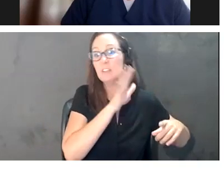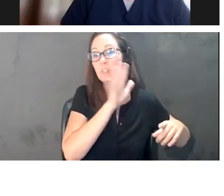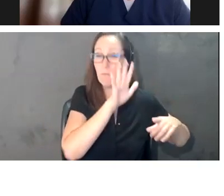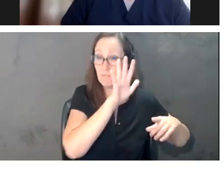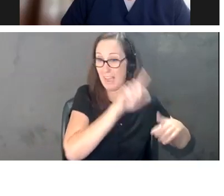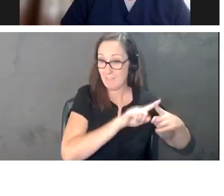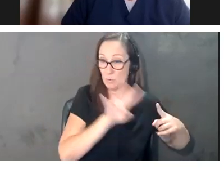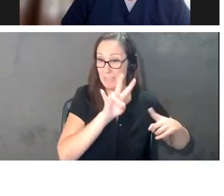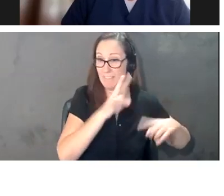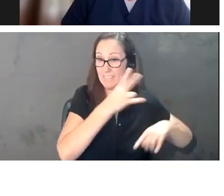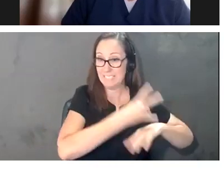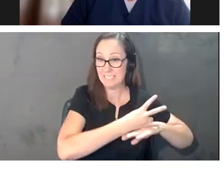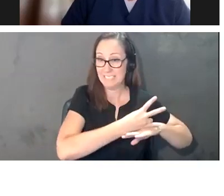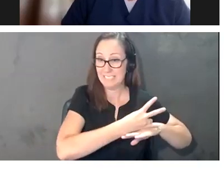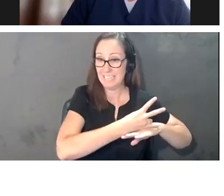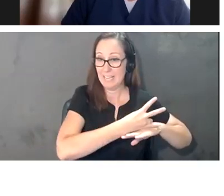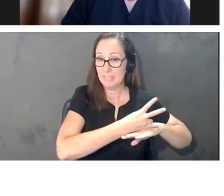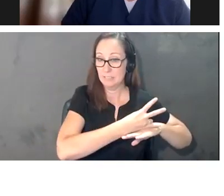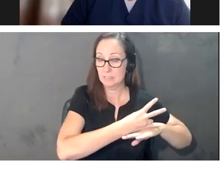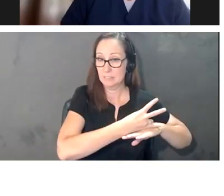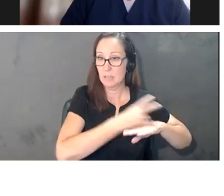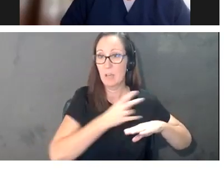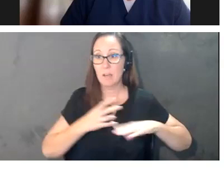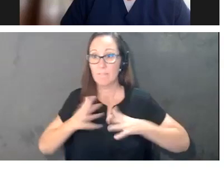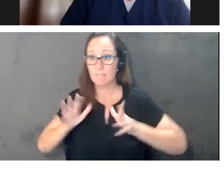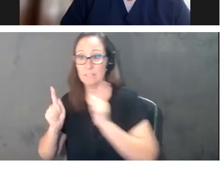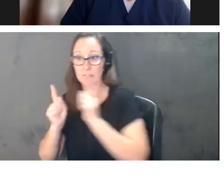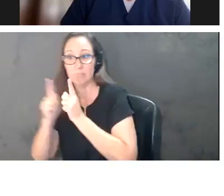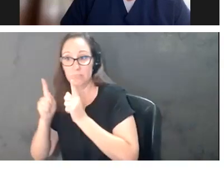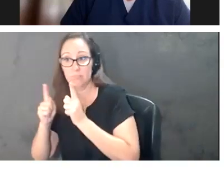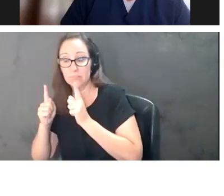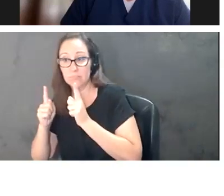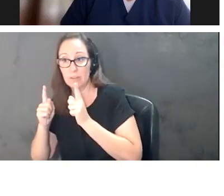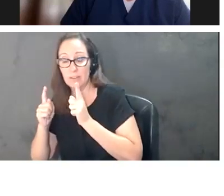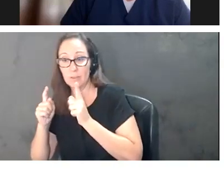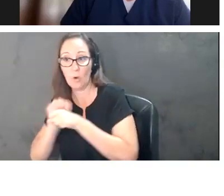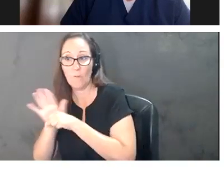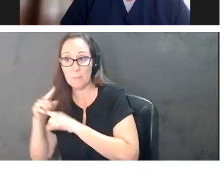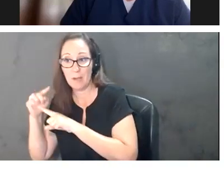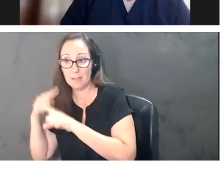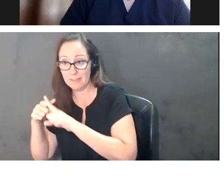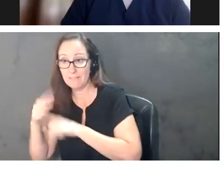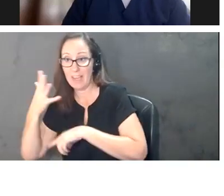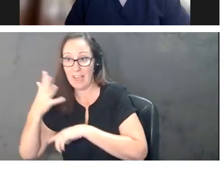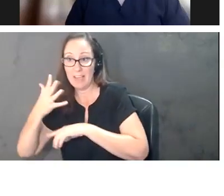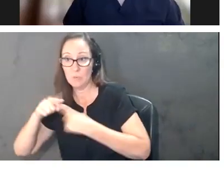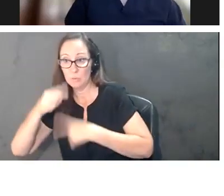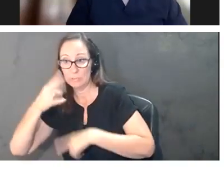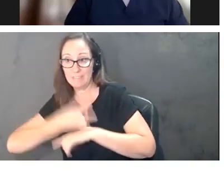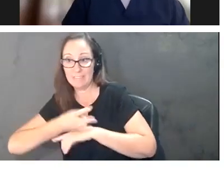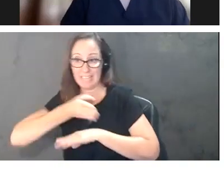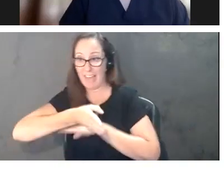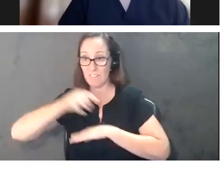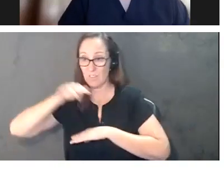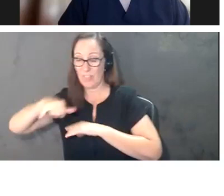5 to 7 days after the last time you met that person, that COVID positive person, it is recommended you can test